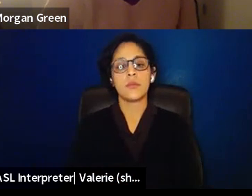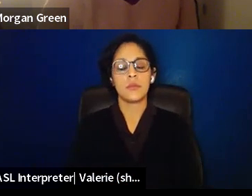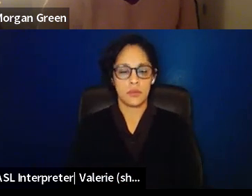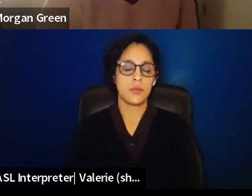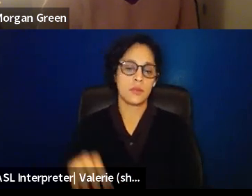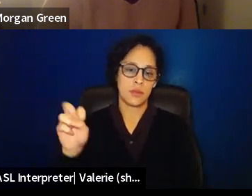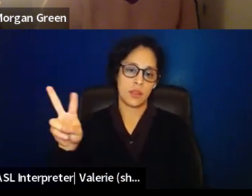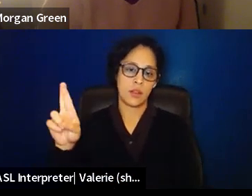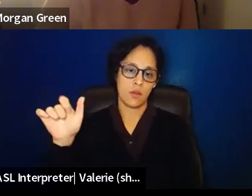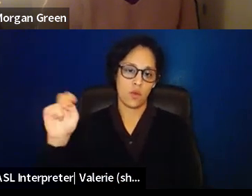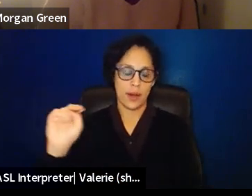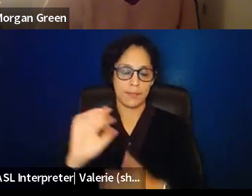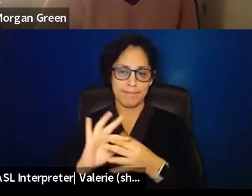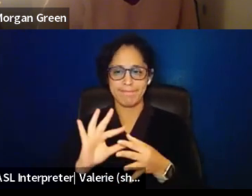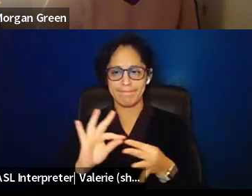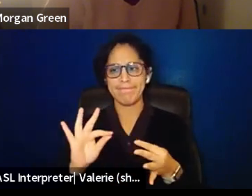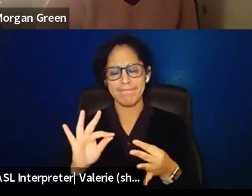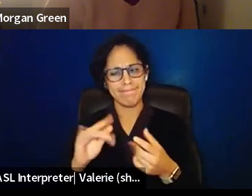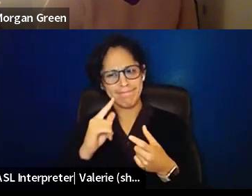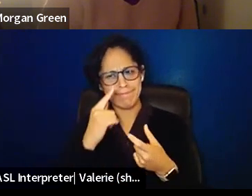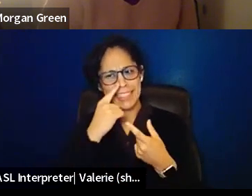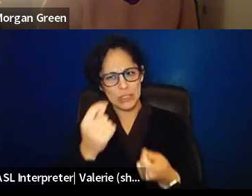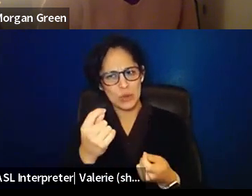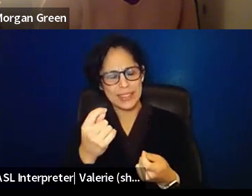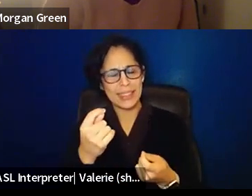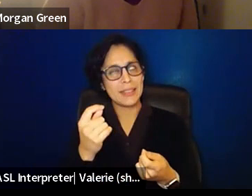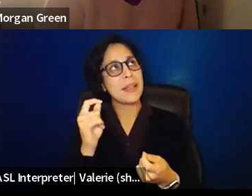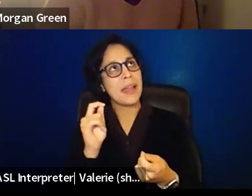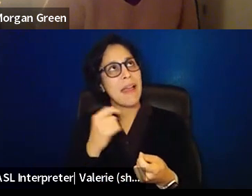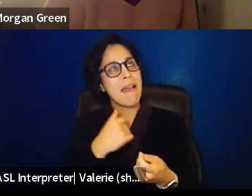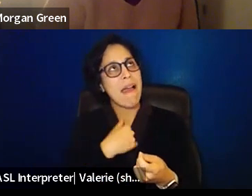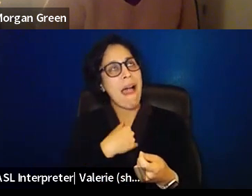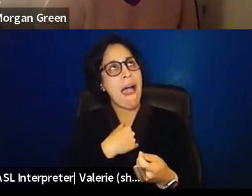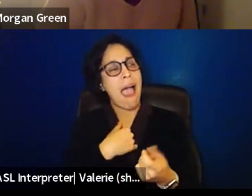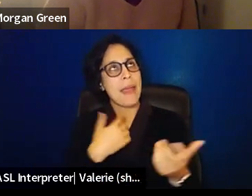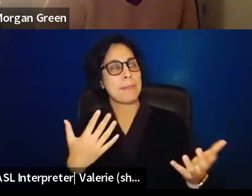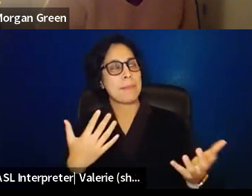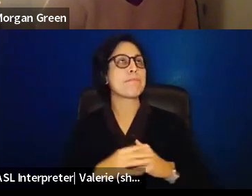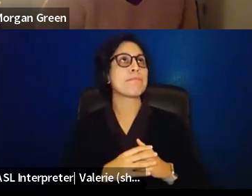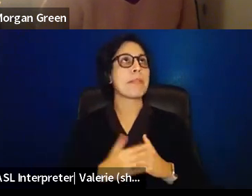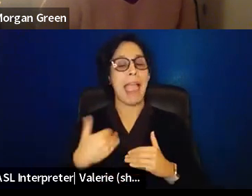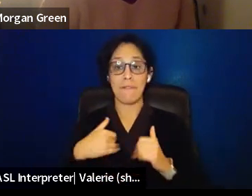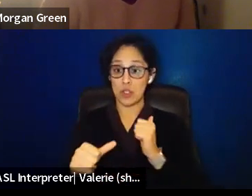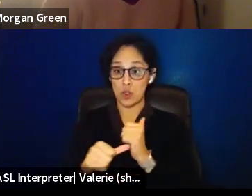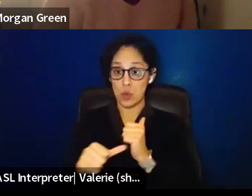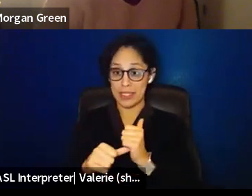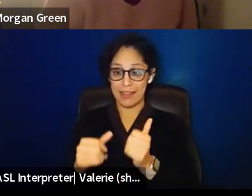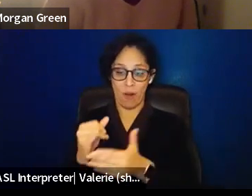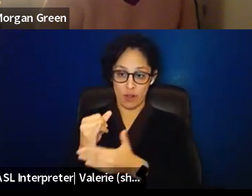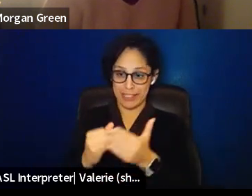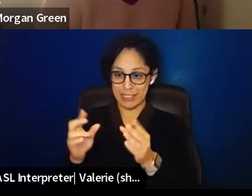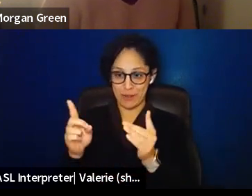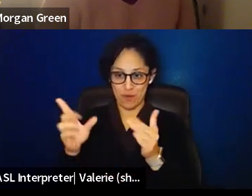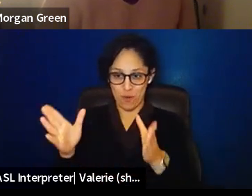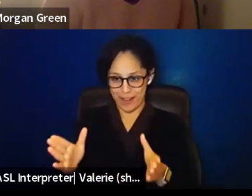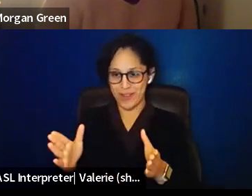Sure. It's such an interesting thing because I'm coming from, you know, associate artistic directors as the shared